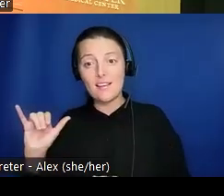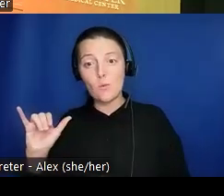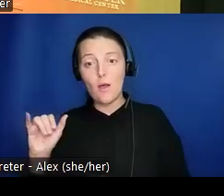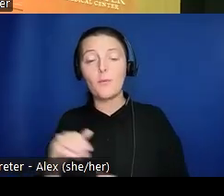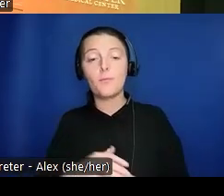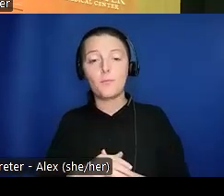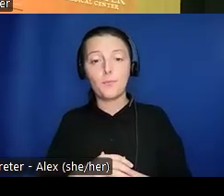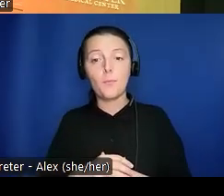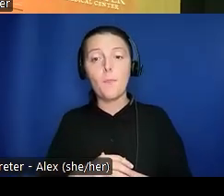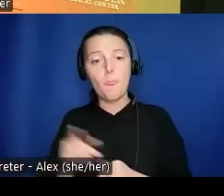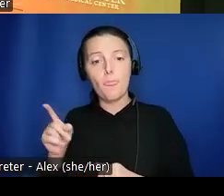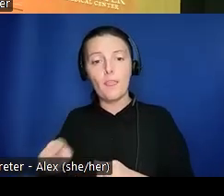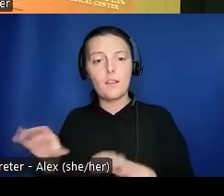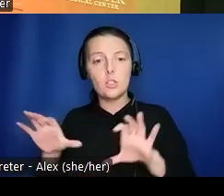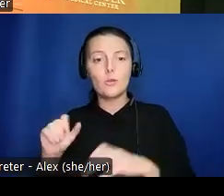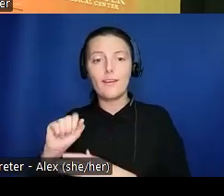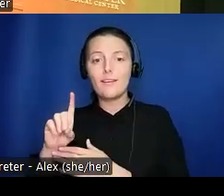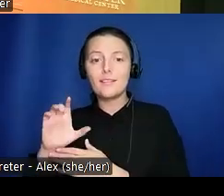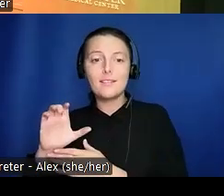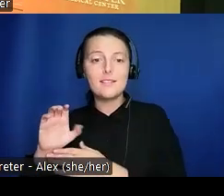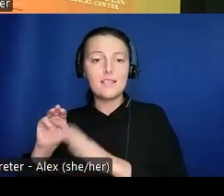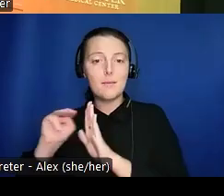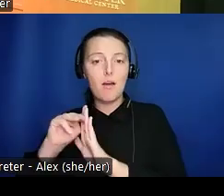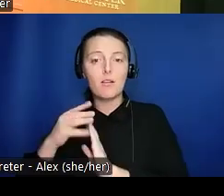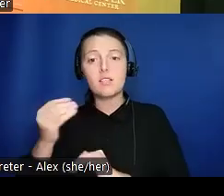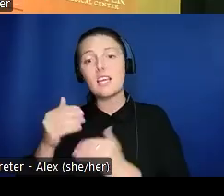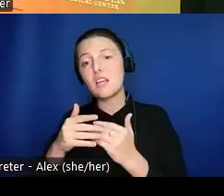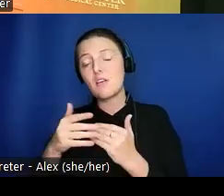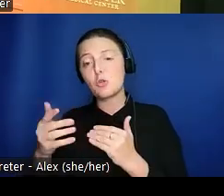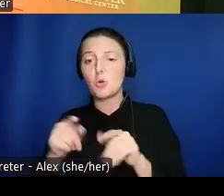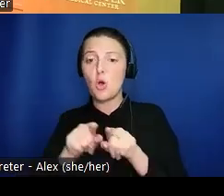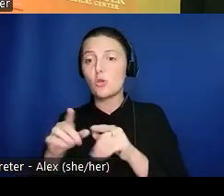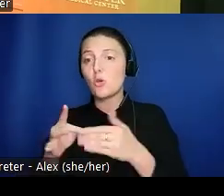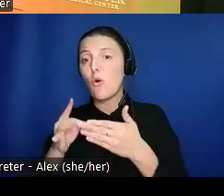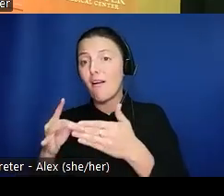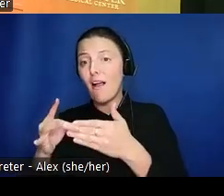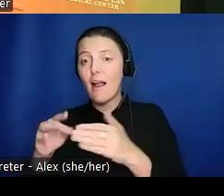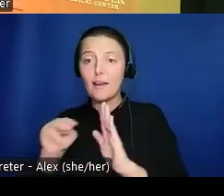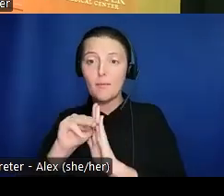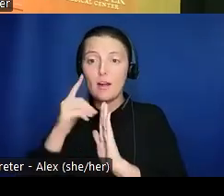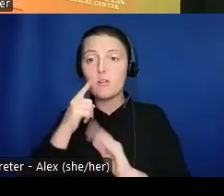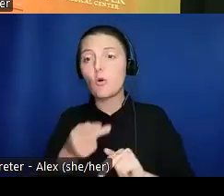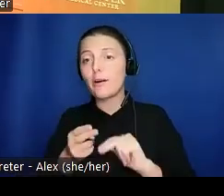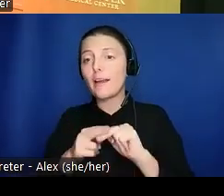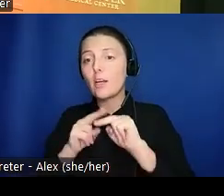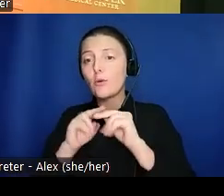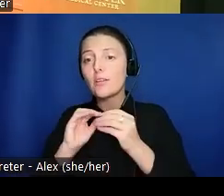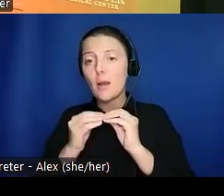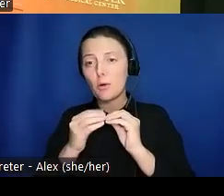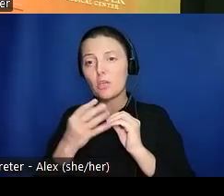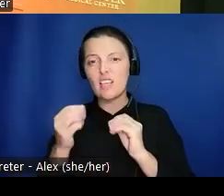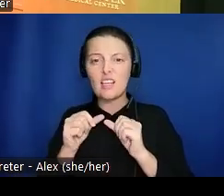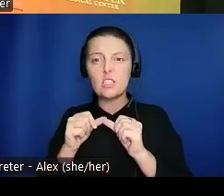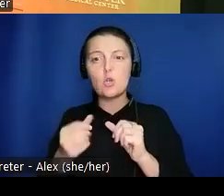and eventually also the guide model to increase its numbers and keep adding those numbers. But